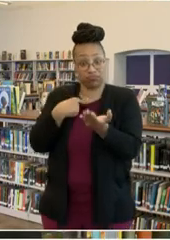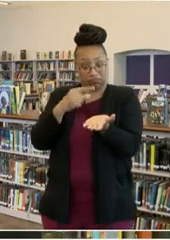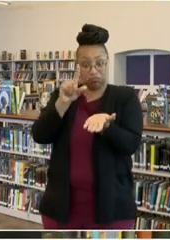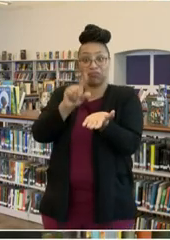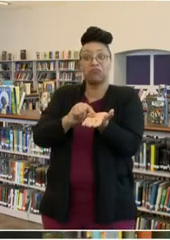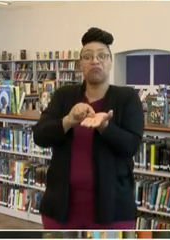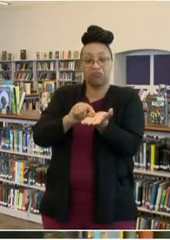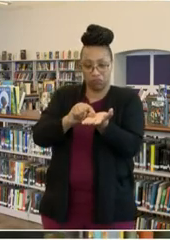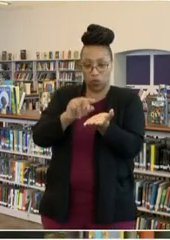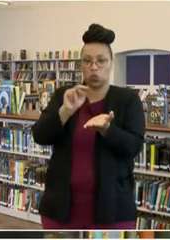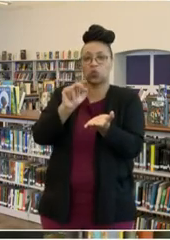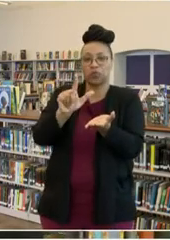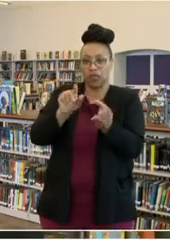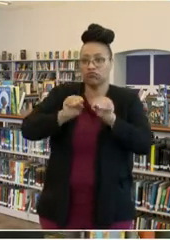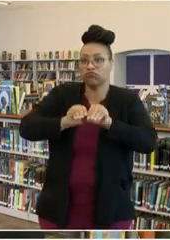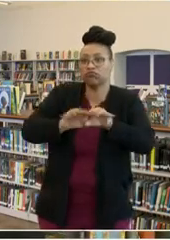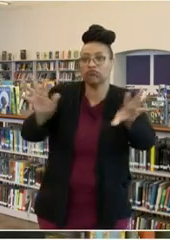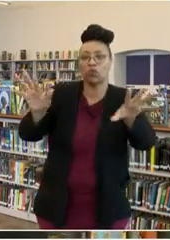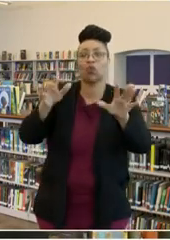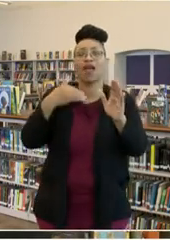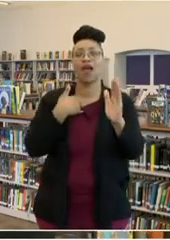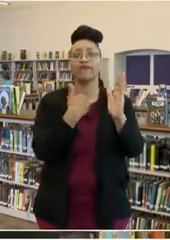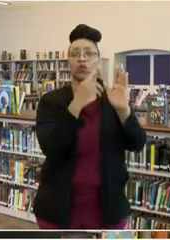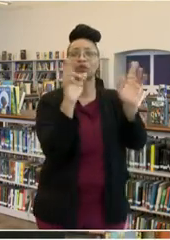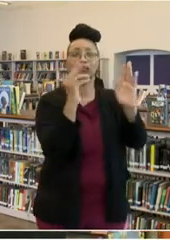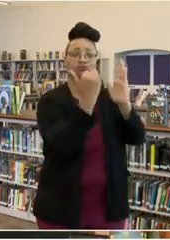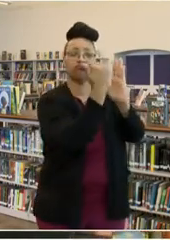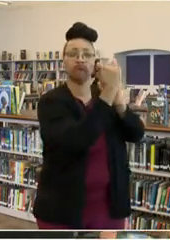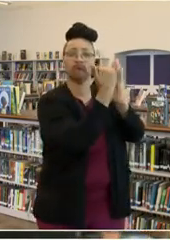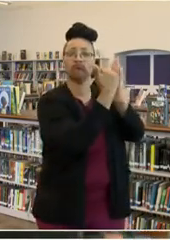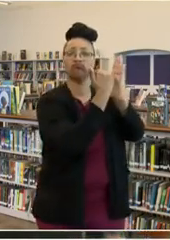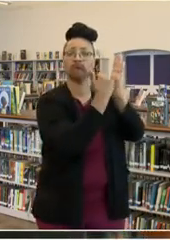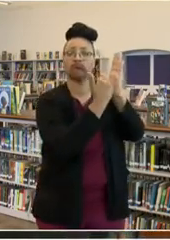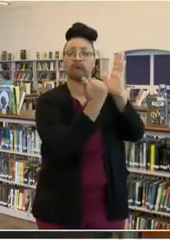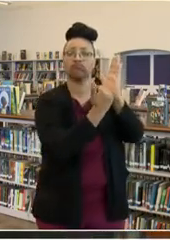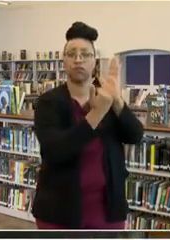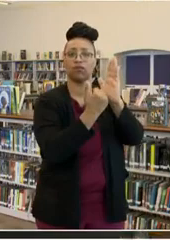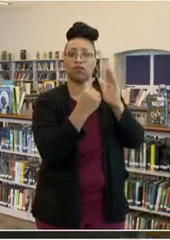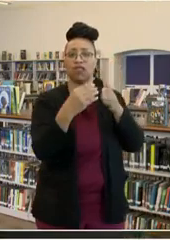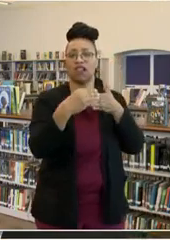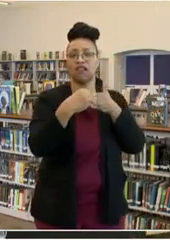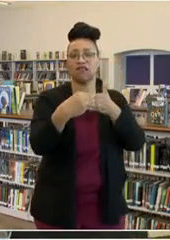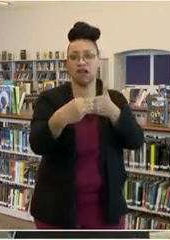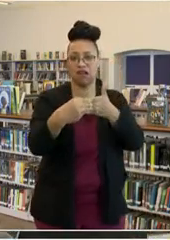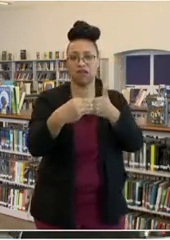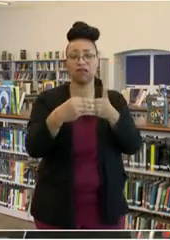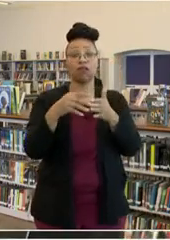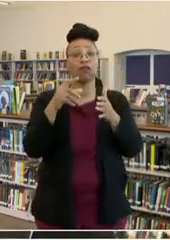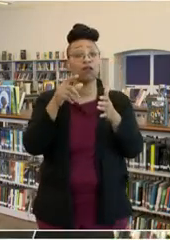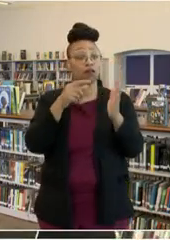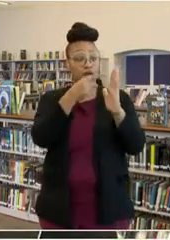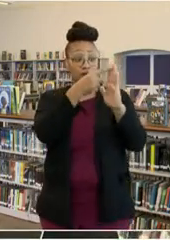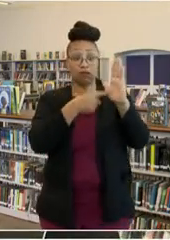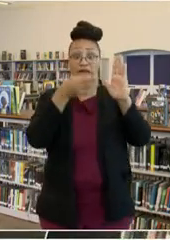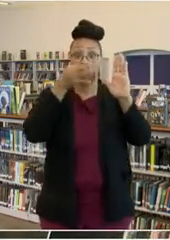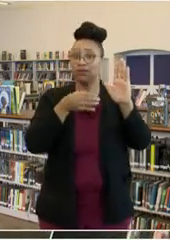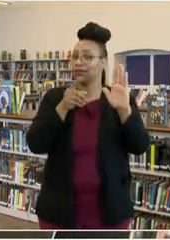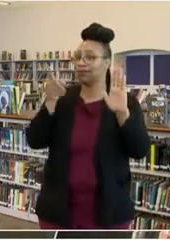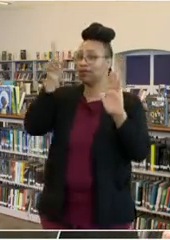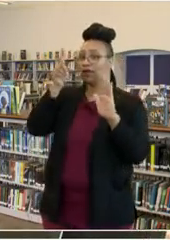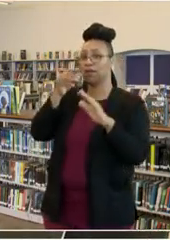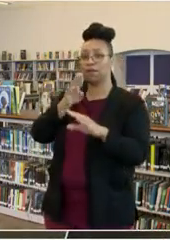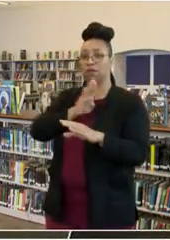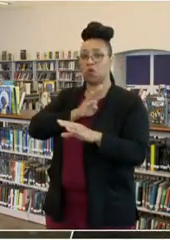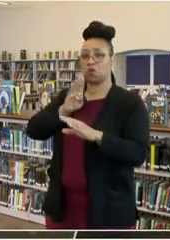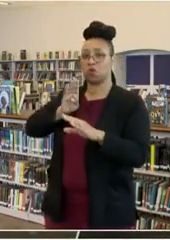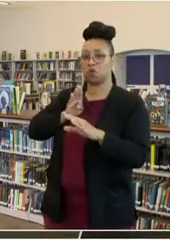given to us by the state board, and then Herculean levels of work done by DC educators to think through the unique approach